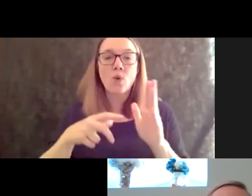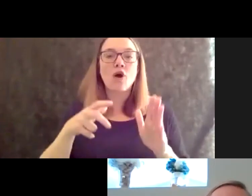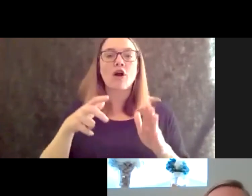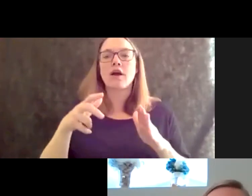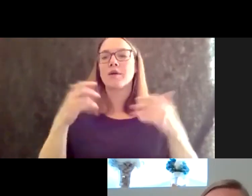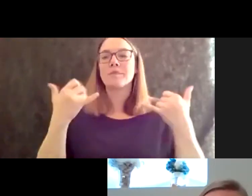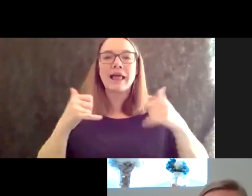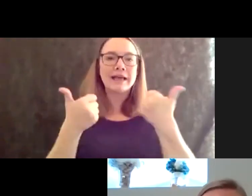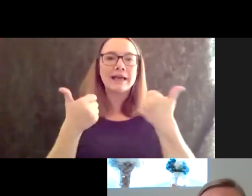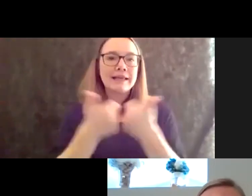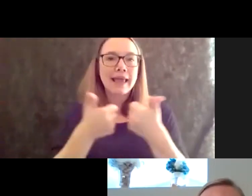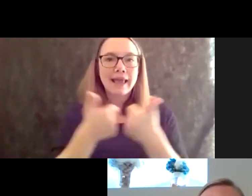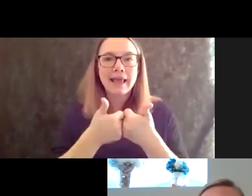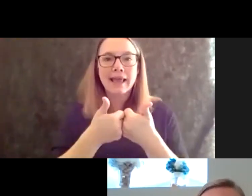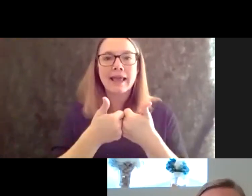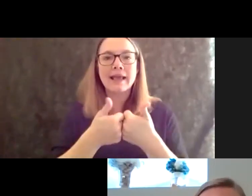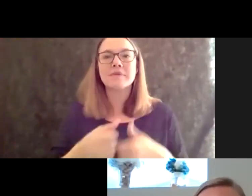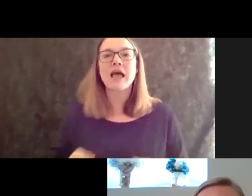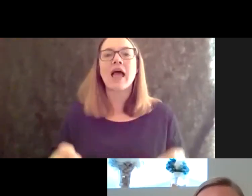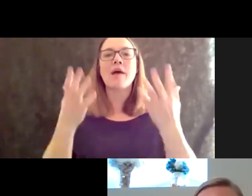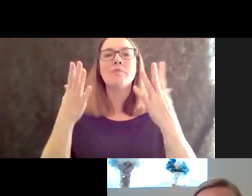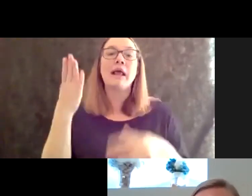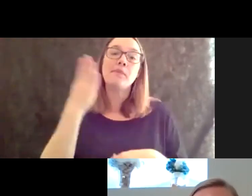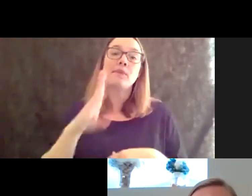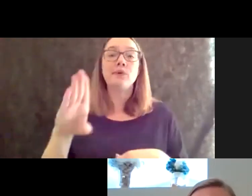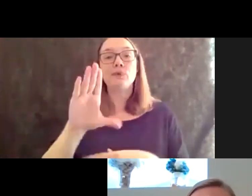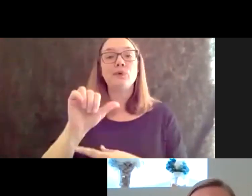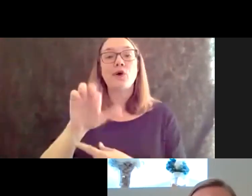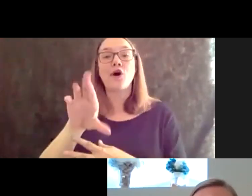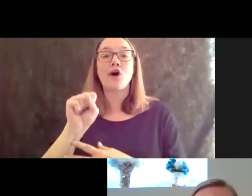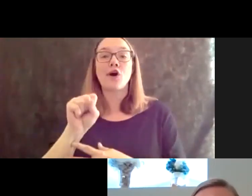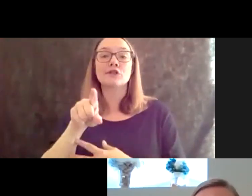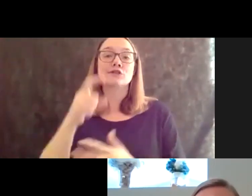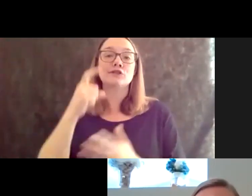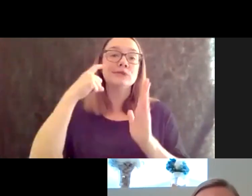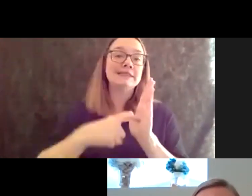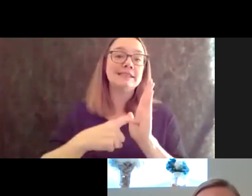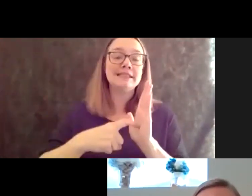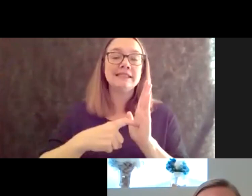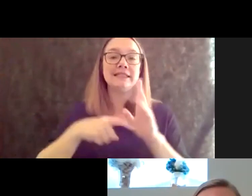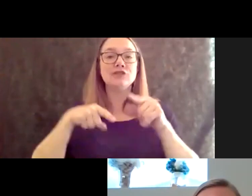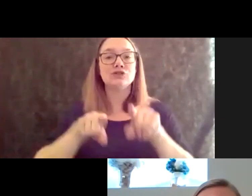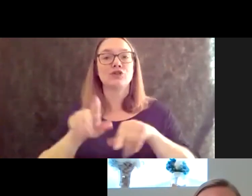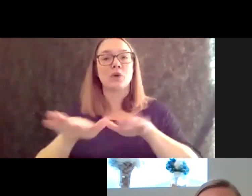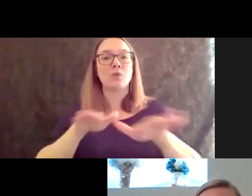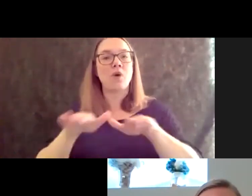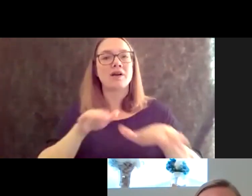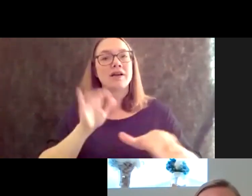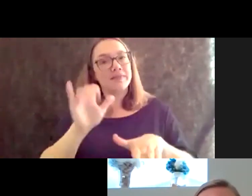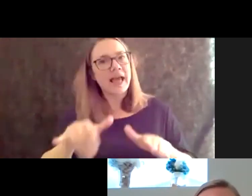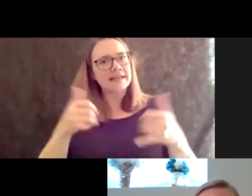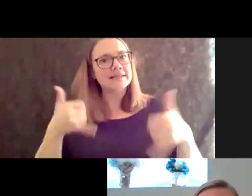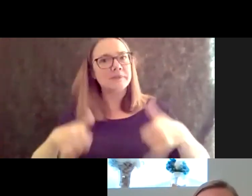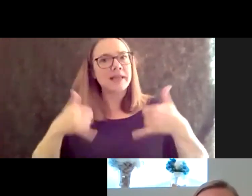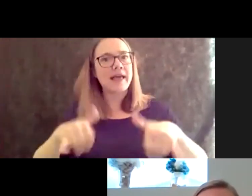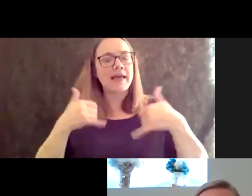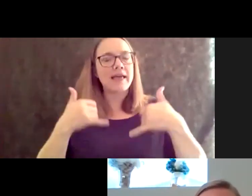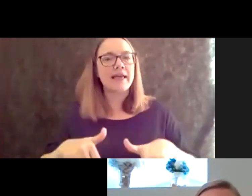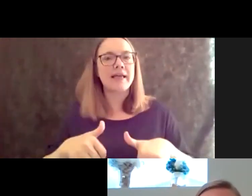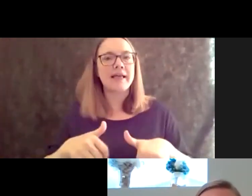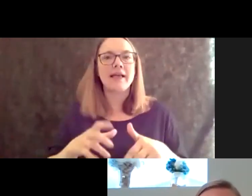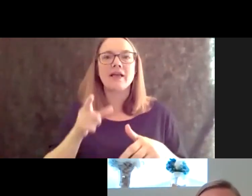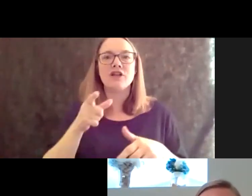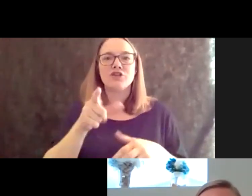and seeing, you know, how many blue cars you could see while you're walking, that is a form of play. You're taking time and you're